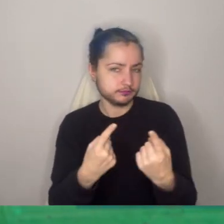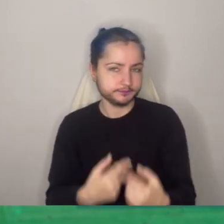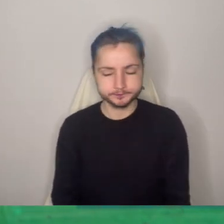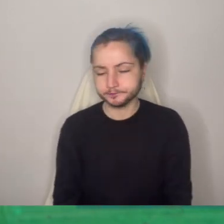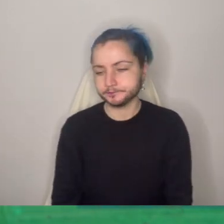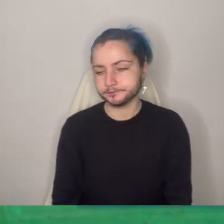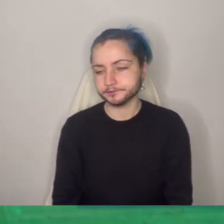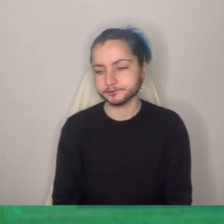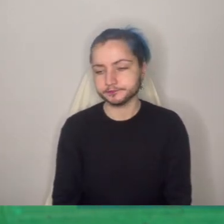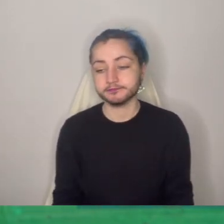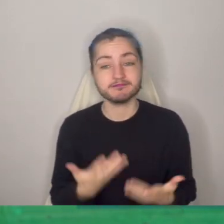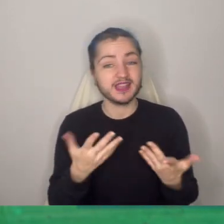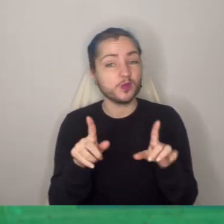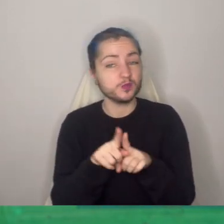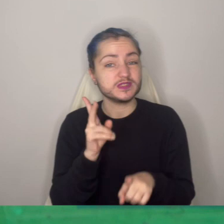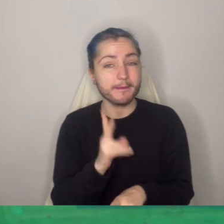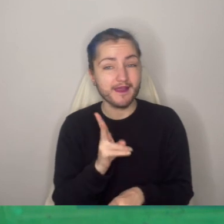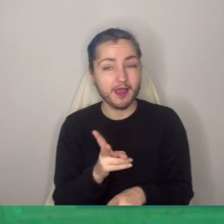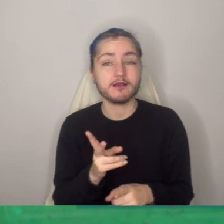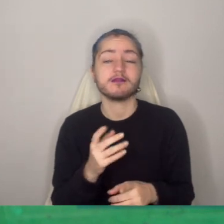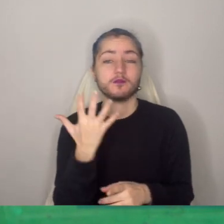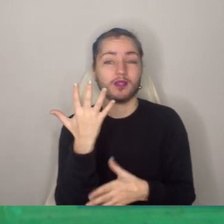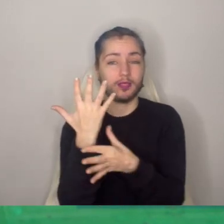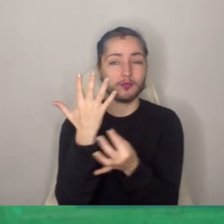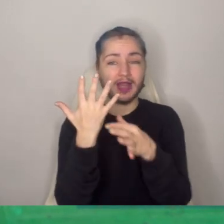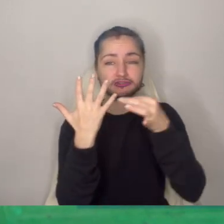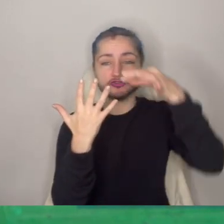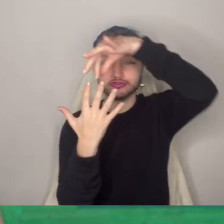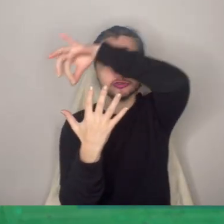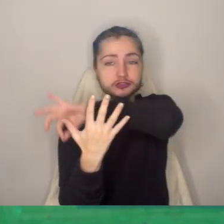And I'm going to do the same with these branches.